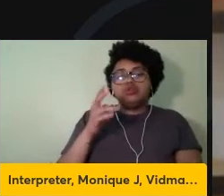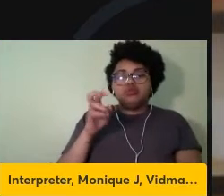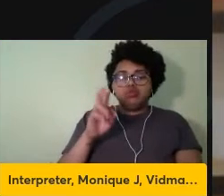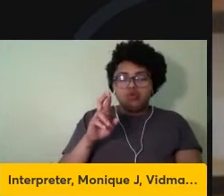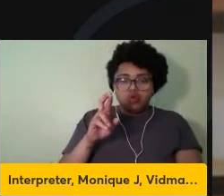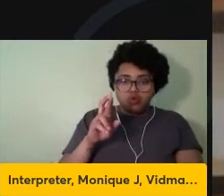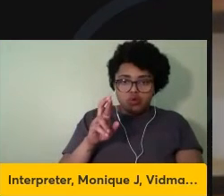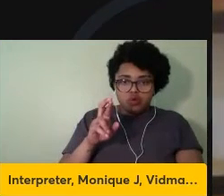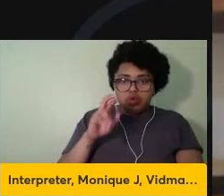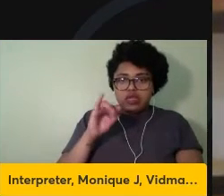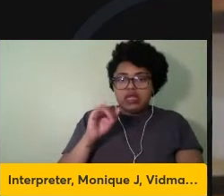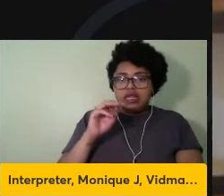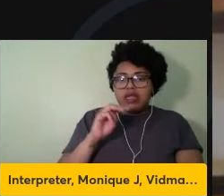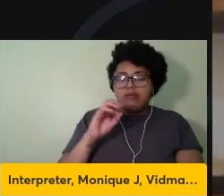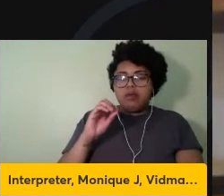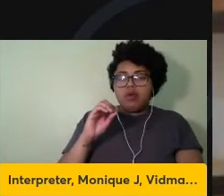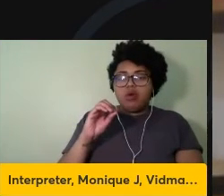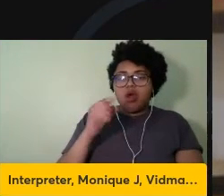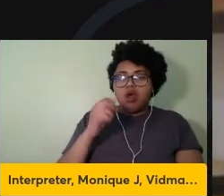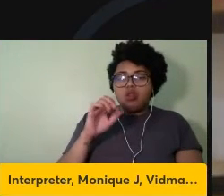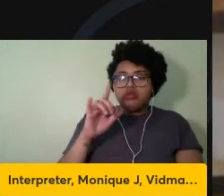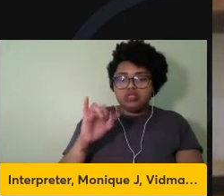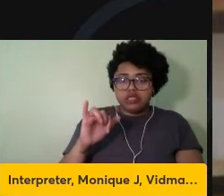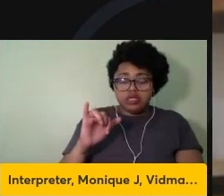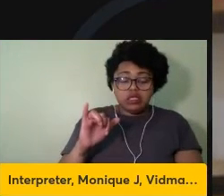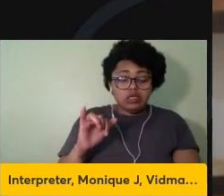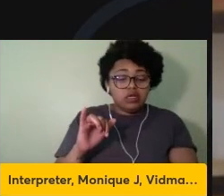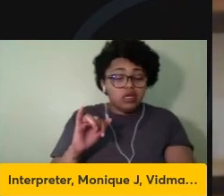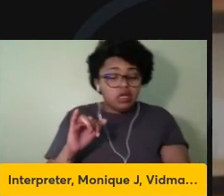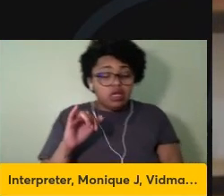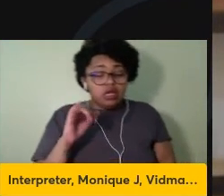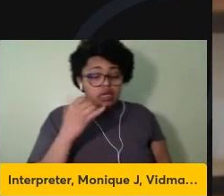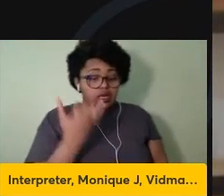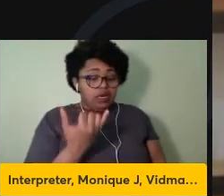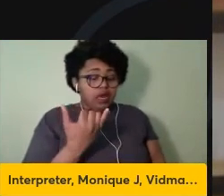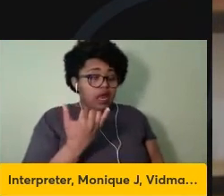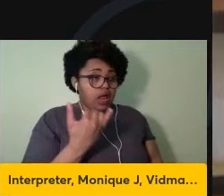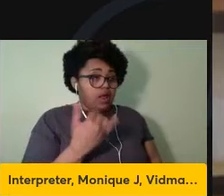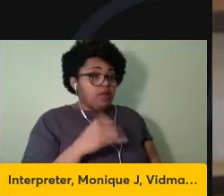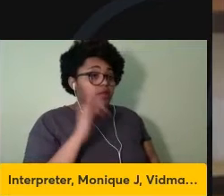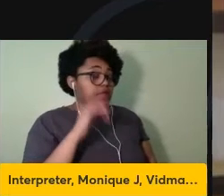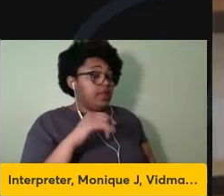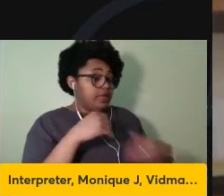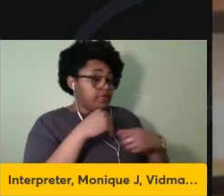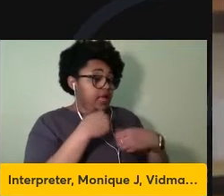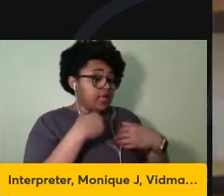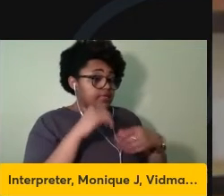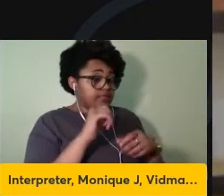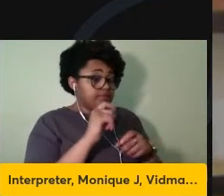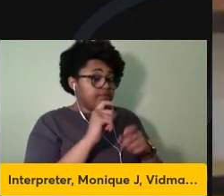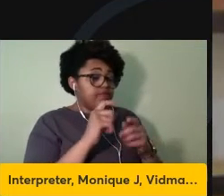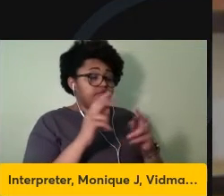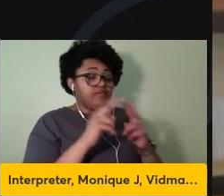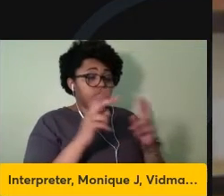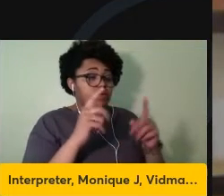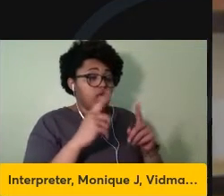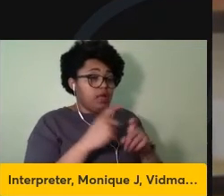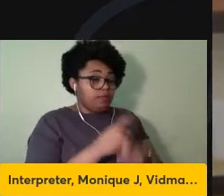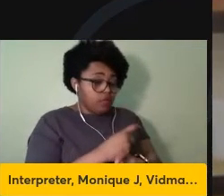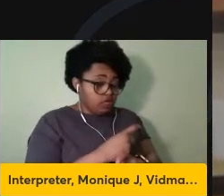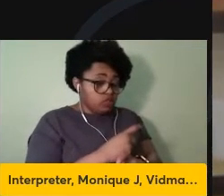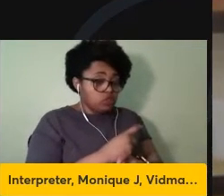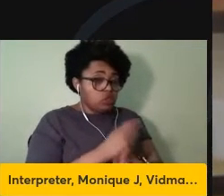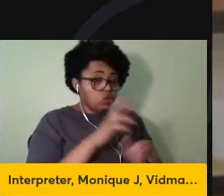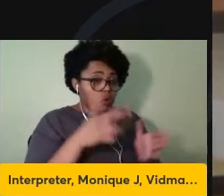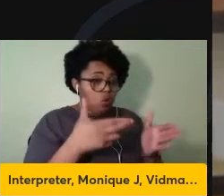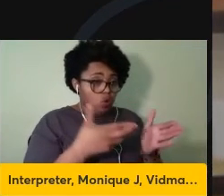system plays a pretty extensive and complex role in managing tumor progression. Some immune populations are involved in